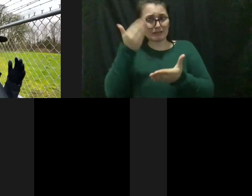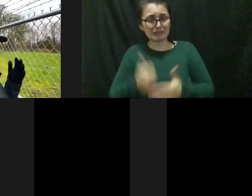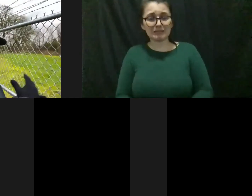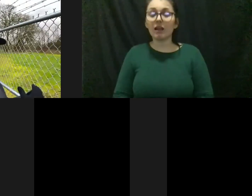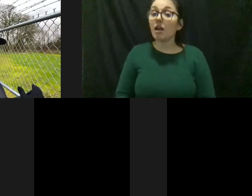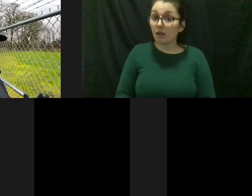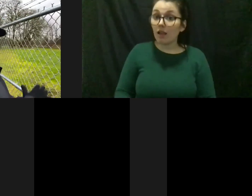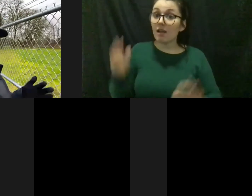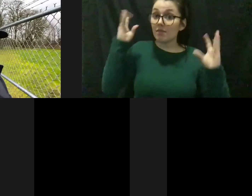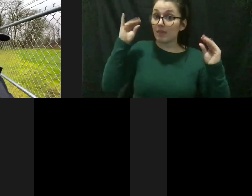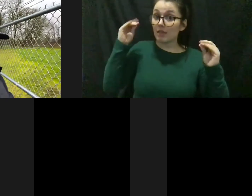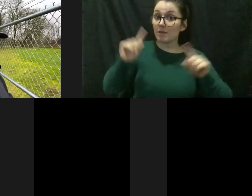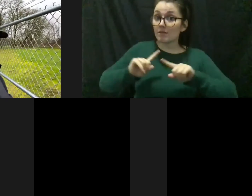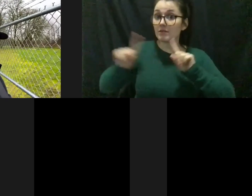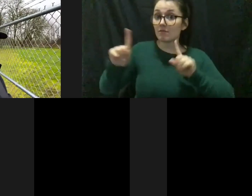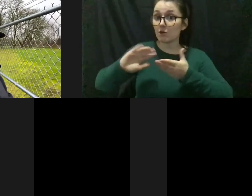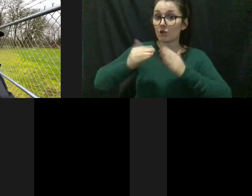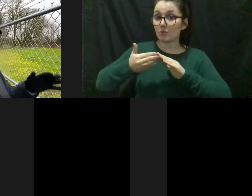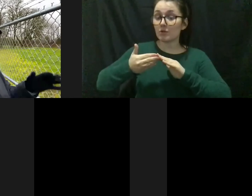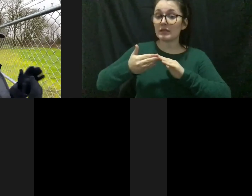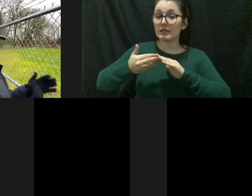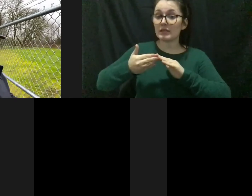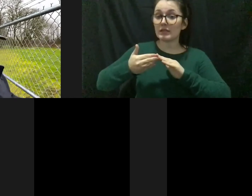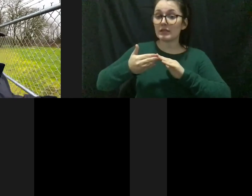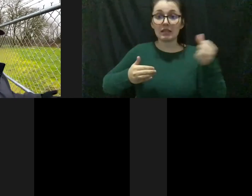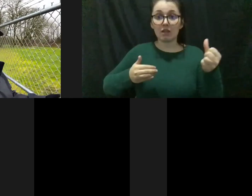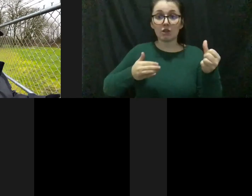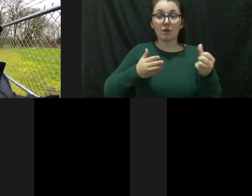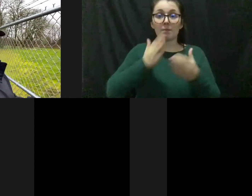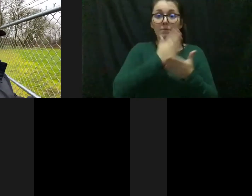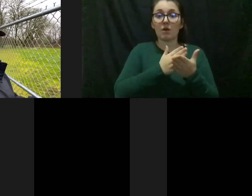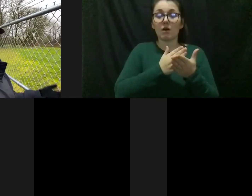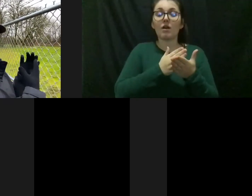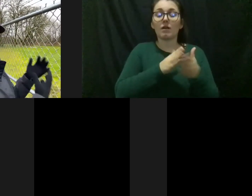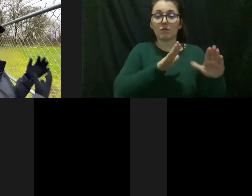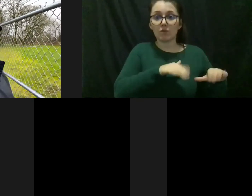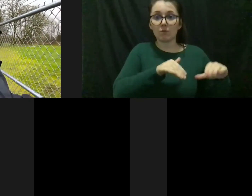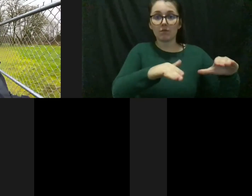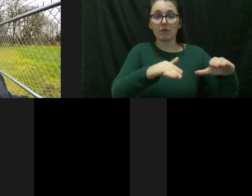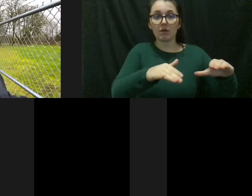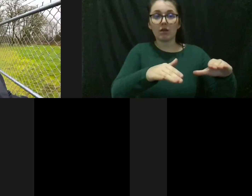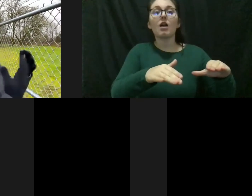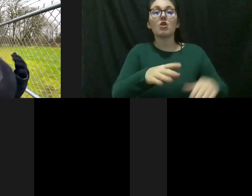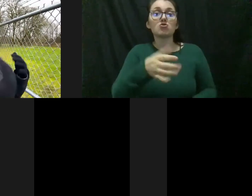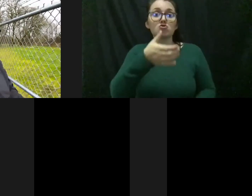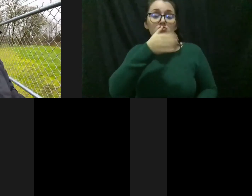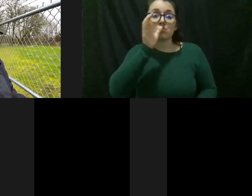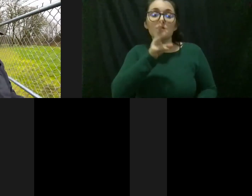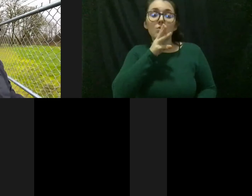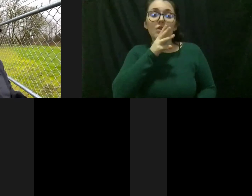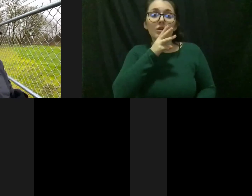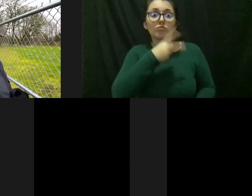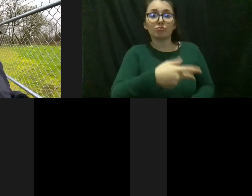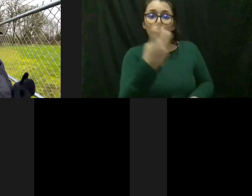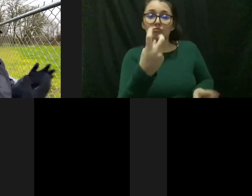they're like round O-rings. They're buried in the Willamette River. If you went over them on an inner tube or a boat, you wouldn't even know